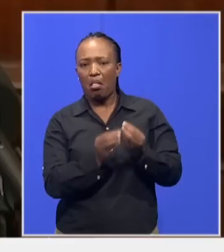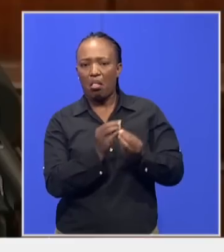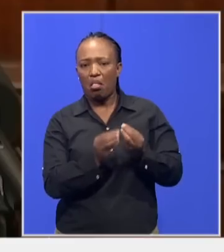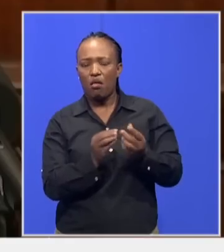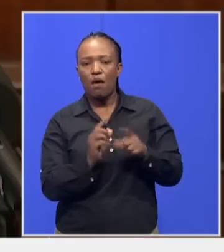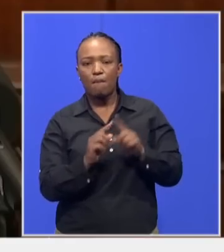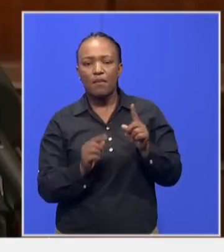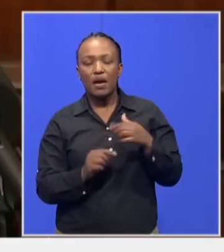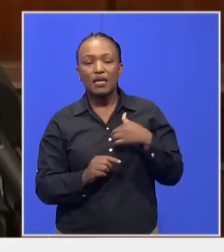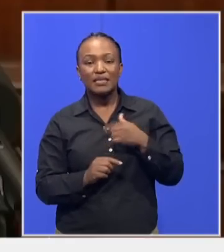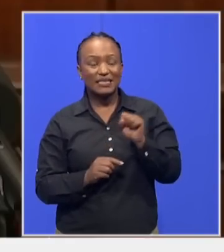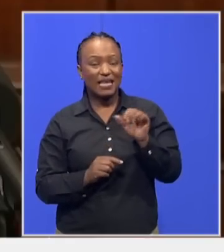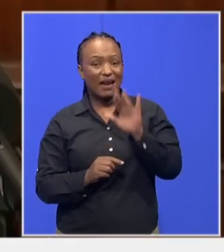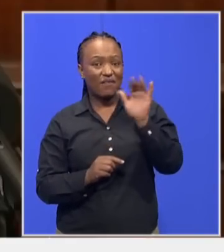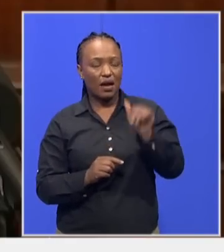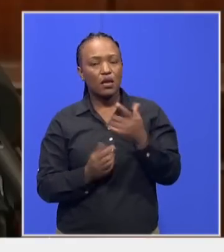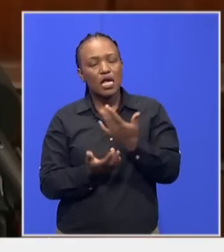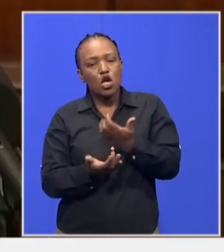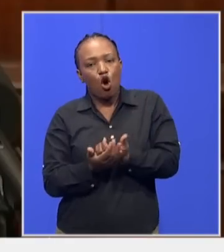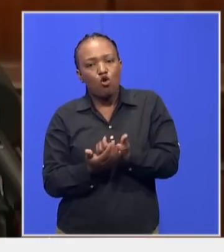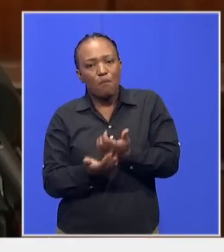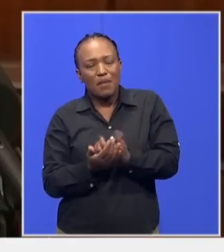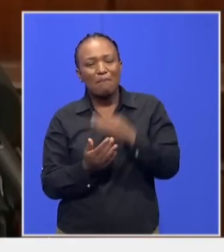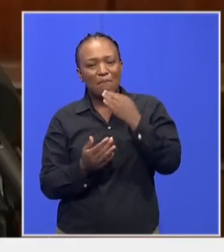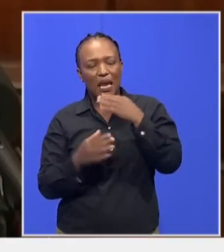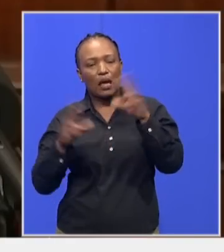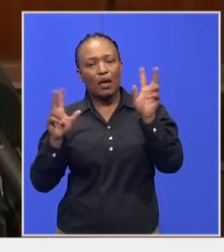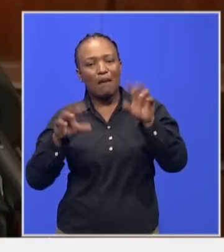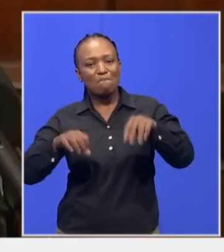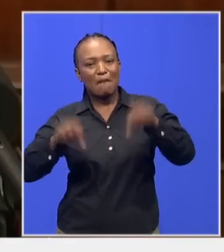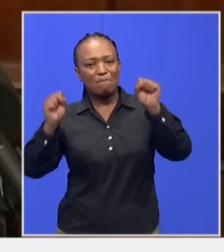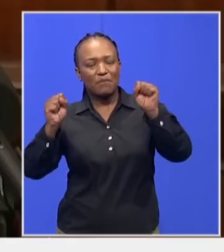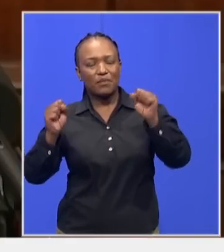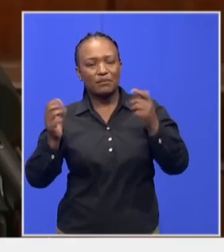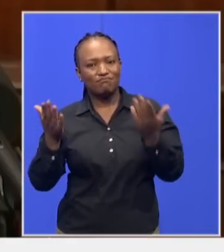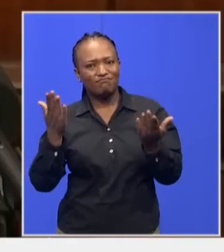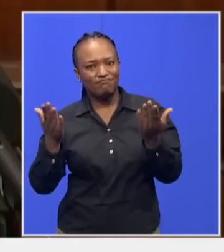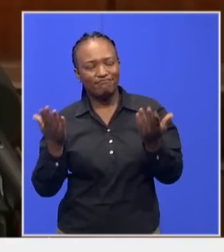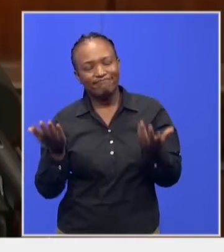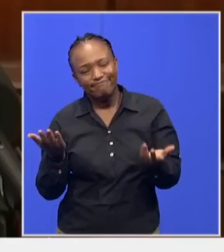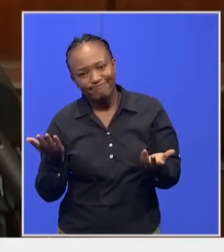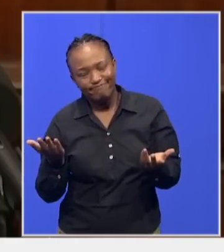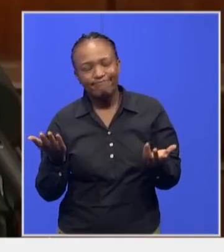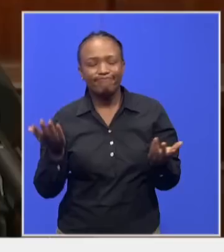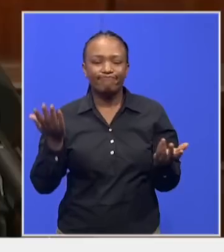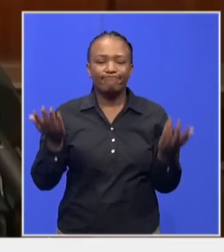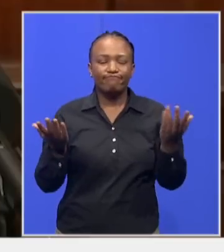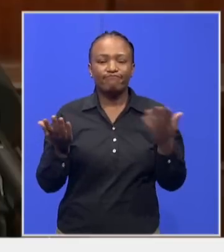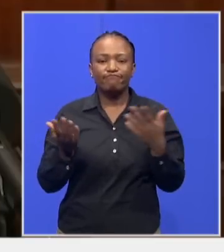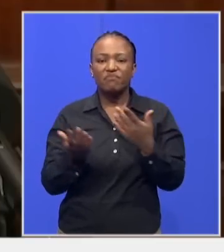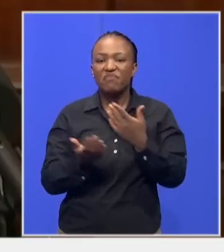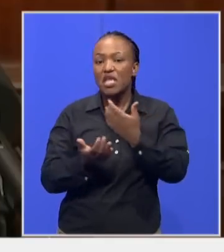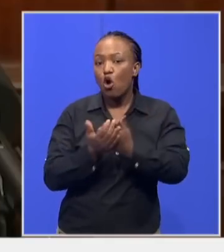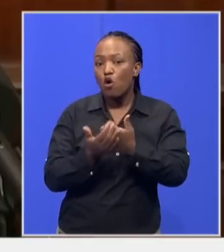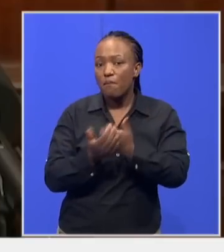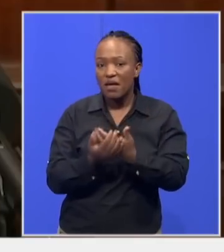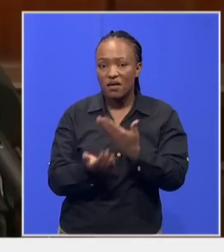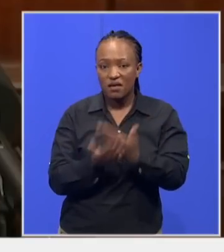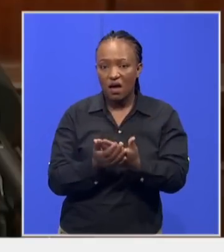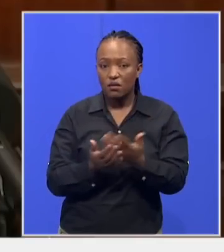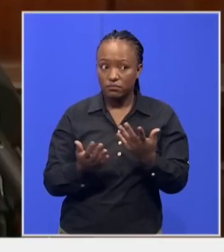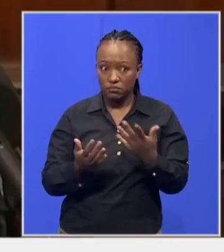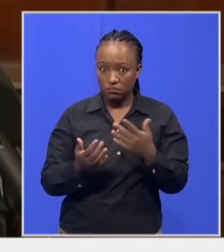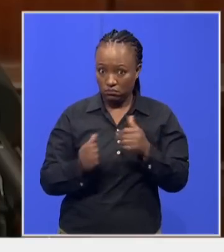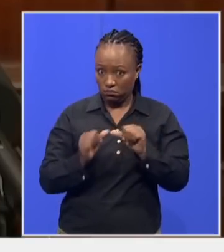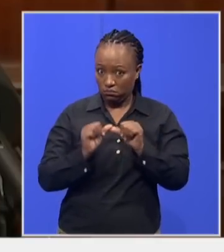great cost to the South African economy. So you just do a bit of modeling. What is it that the economy can absorb? Where I'm standing,